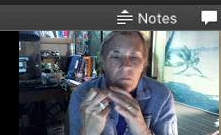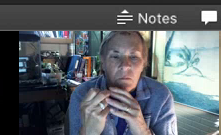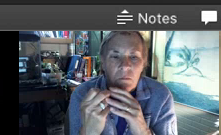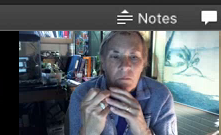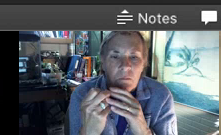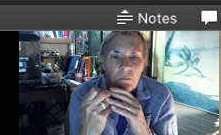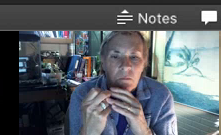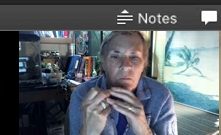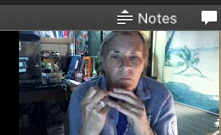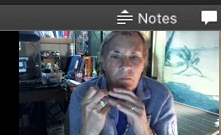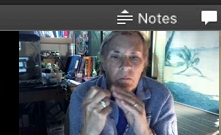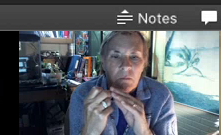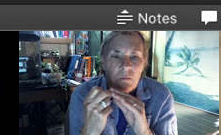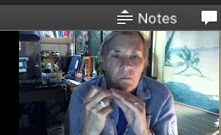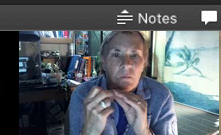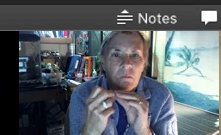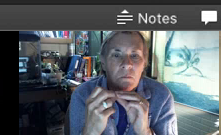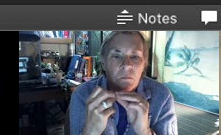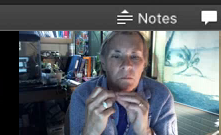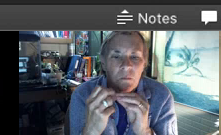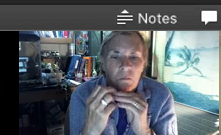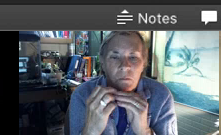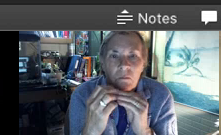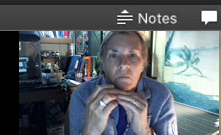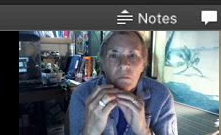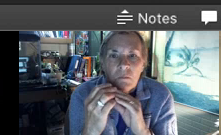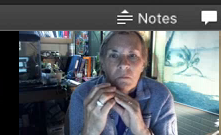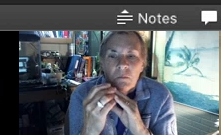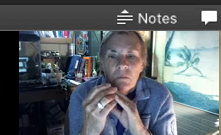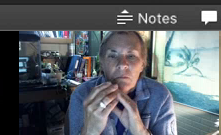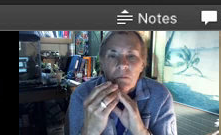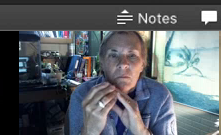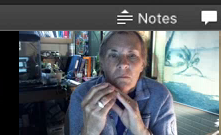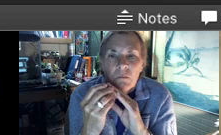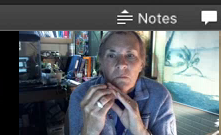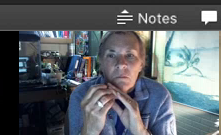know, within that. Can you guys,